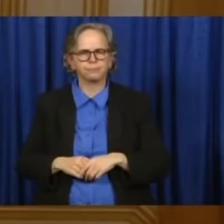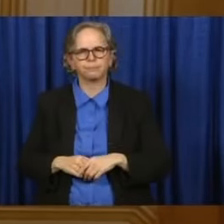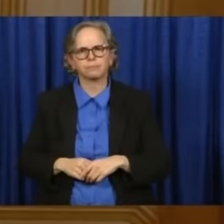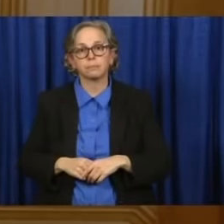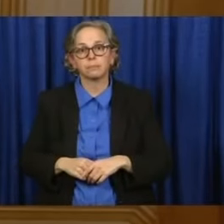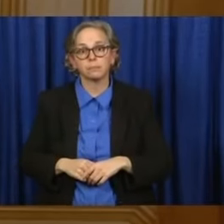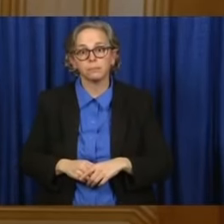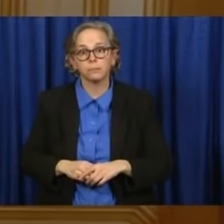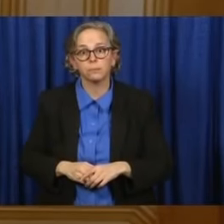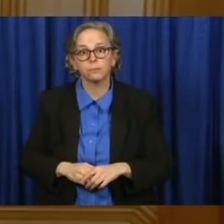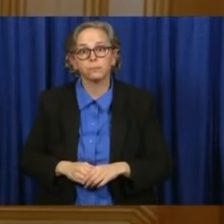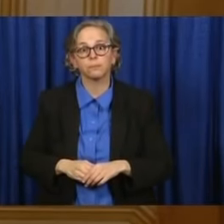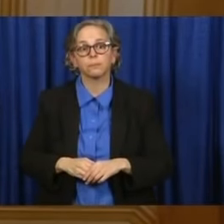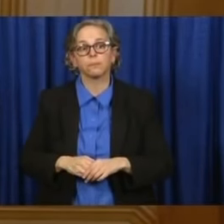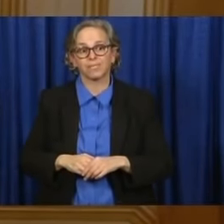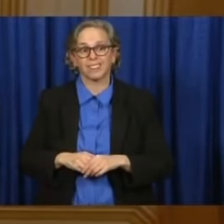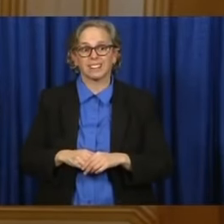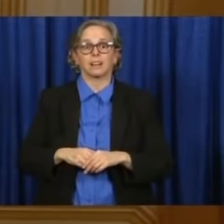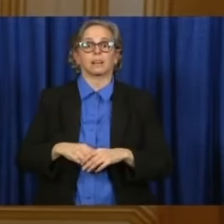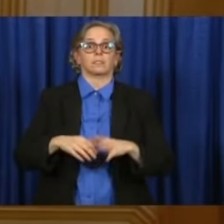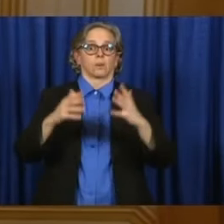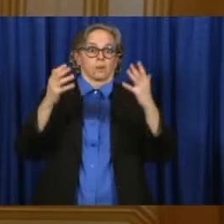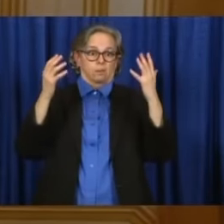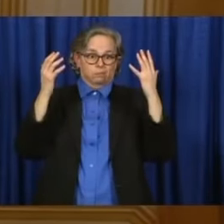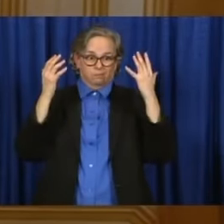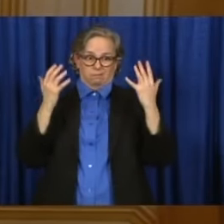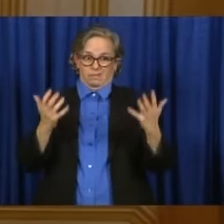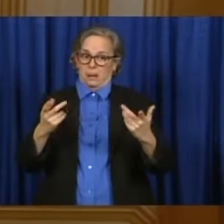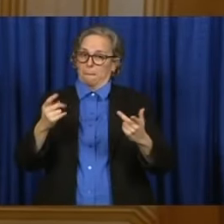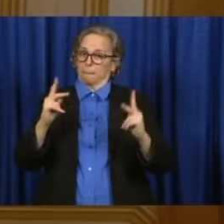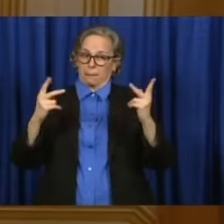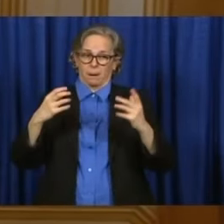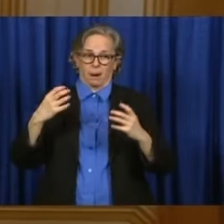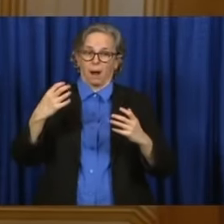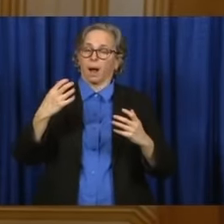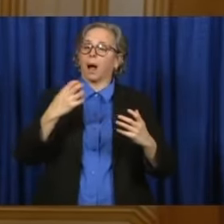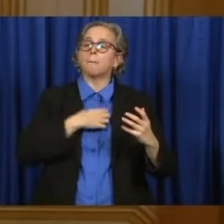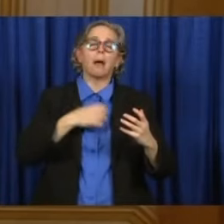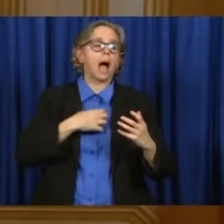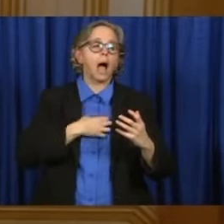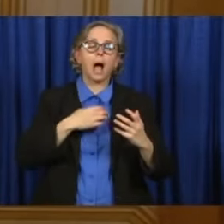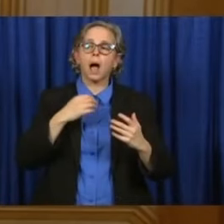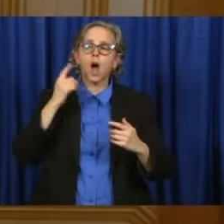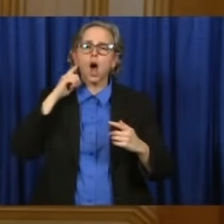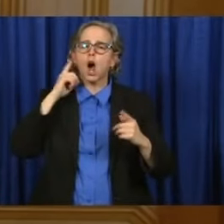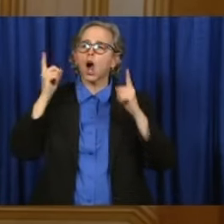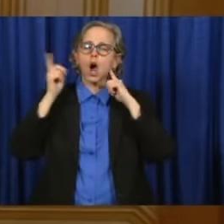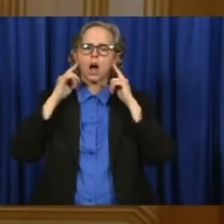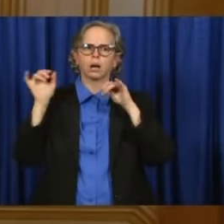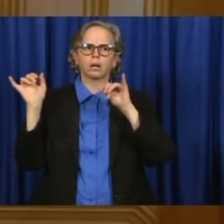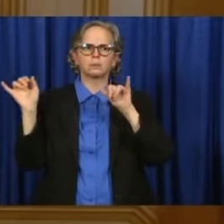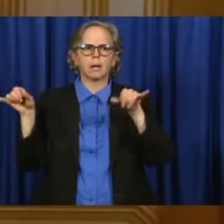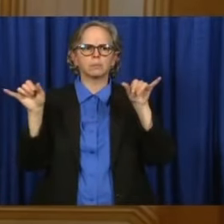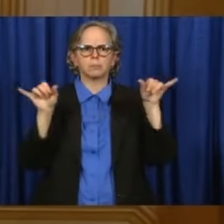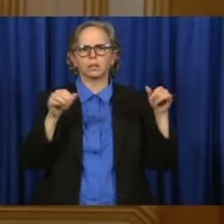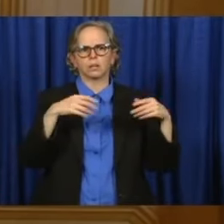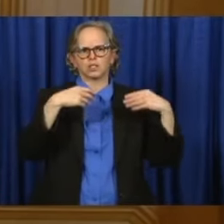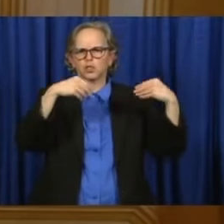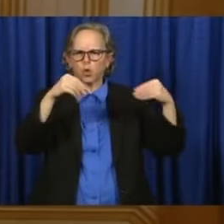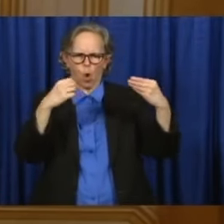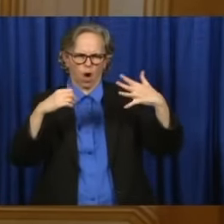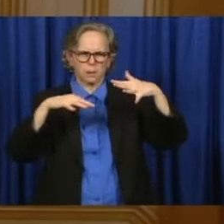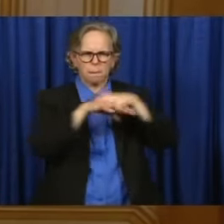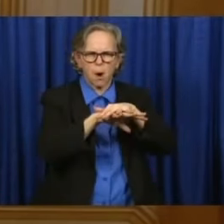One of the complaints that we constantly hear about every single day is overcrowding in stores.